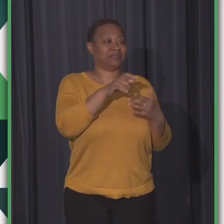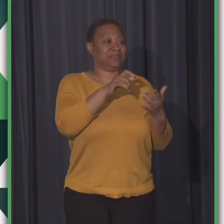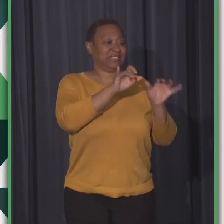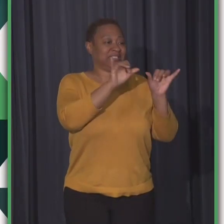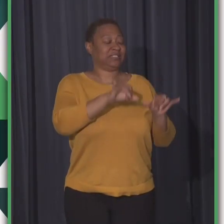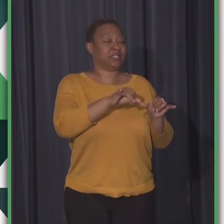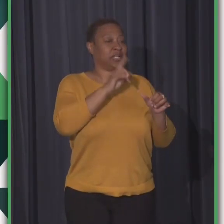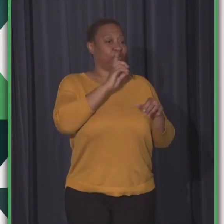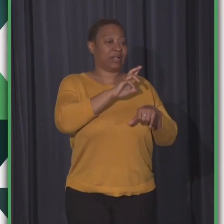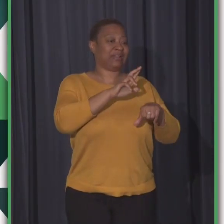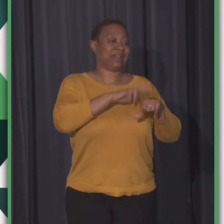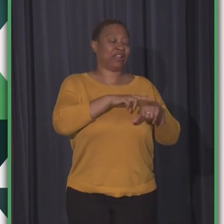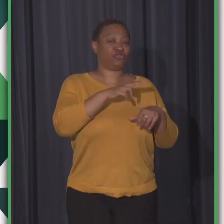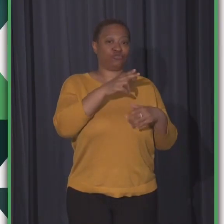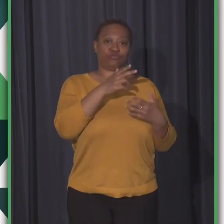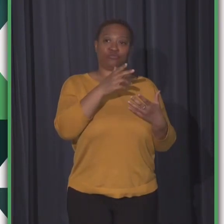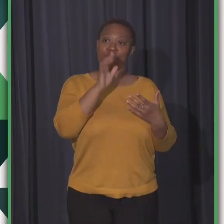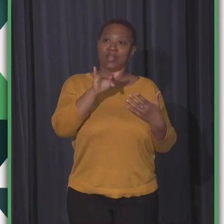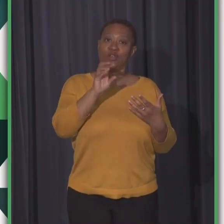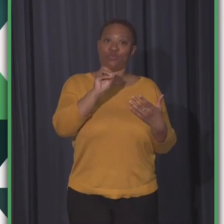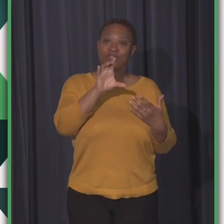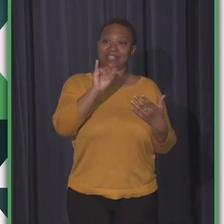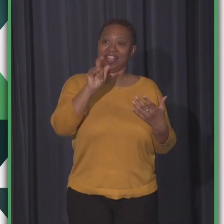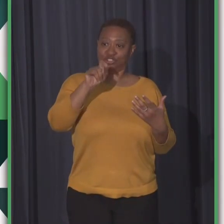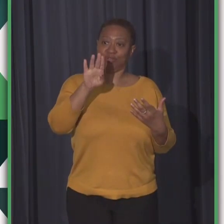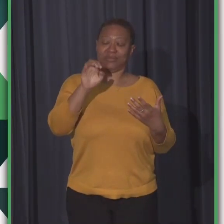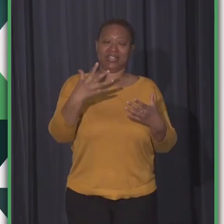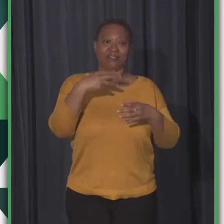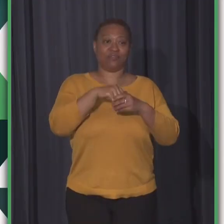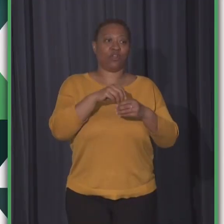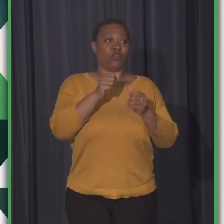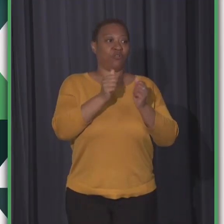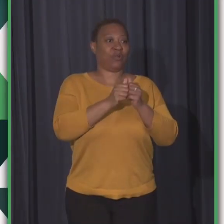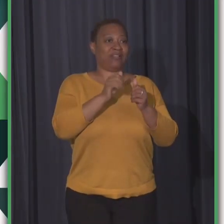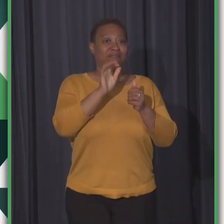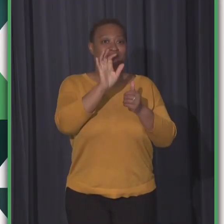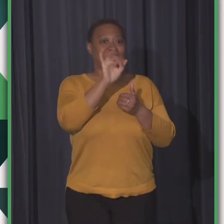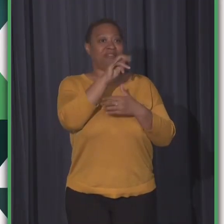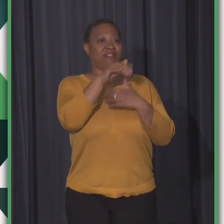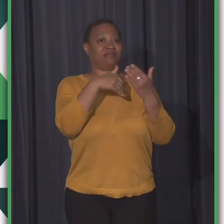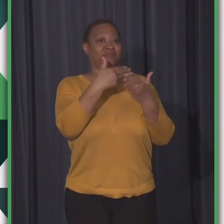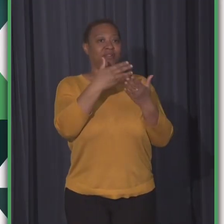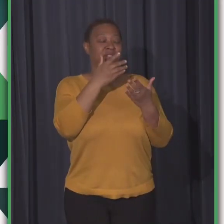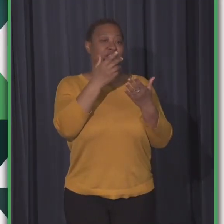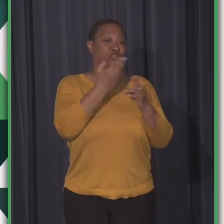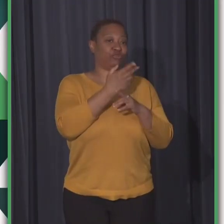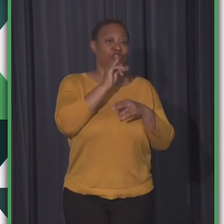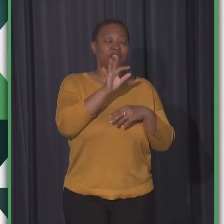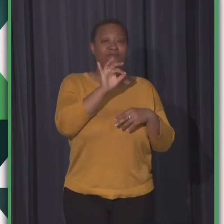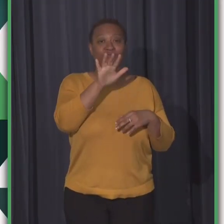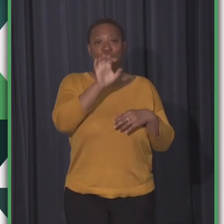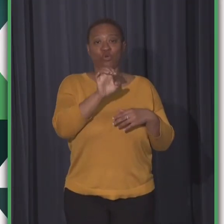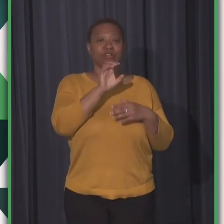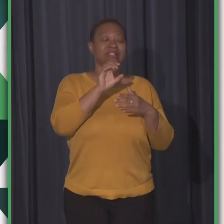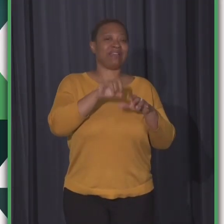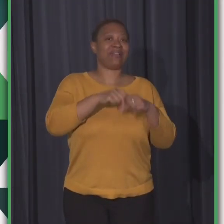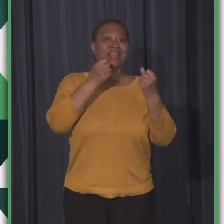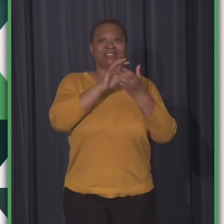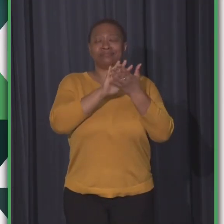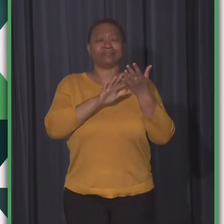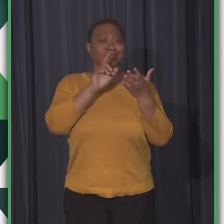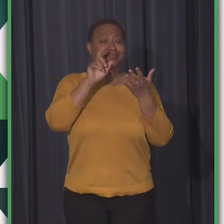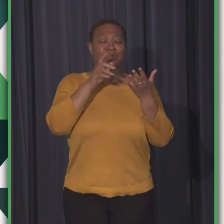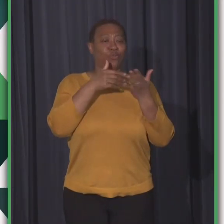natural sense that OCI would be involved with some level of, whether it be use of force, violate, all these things, to be able to